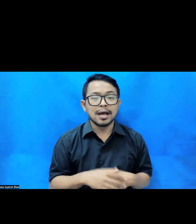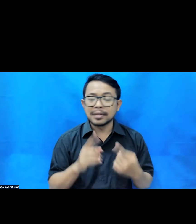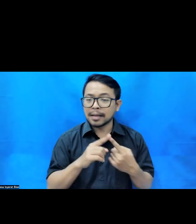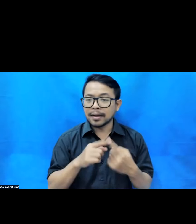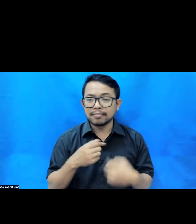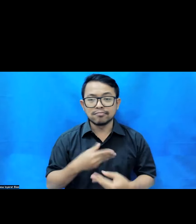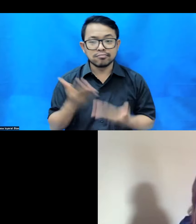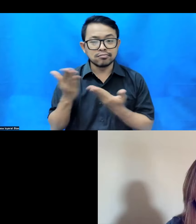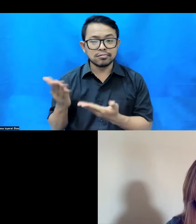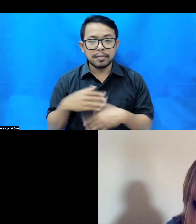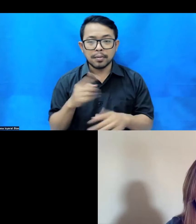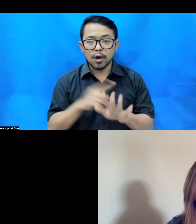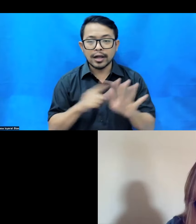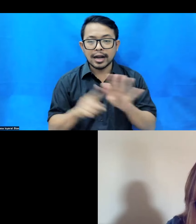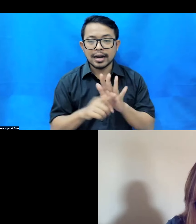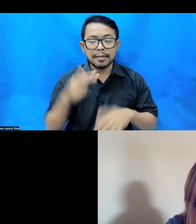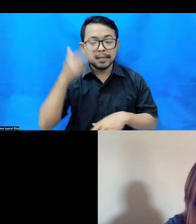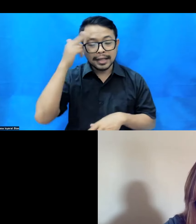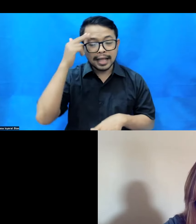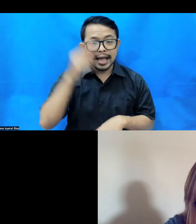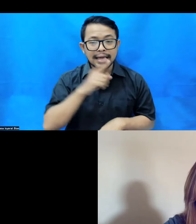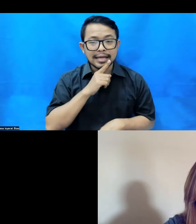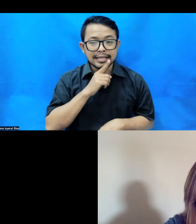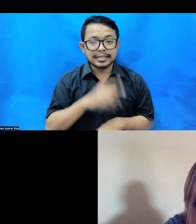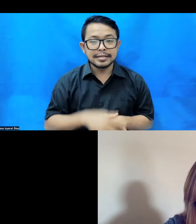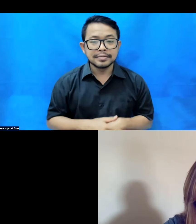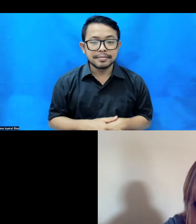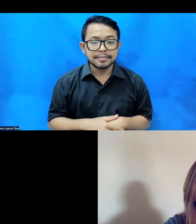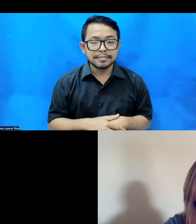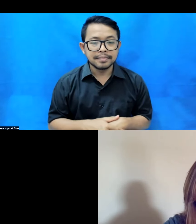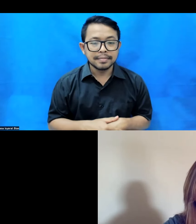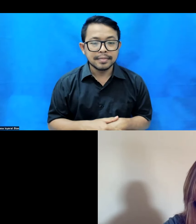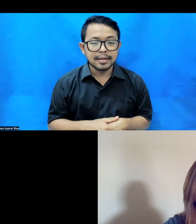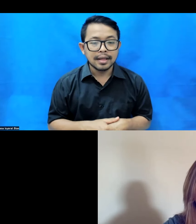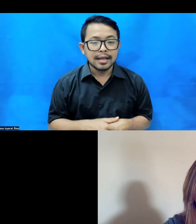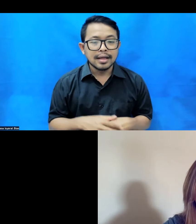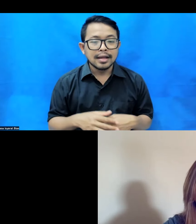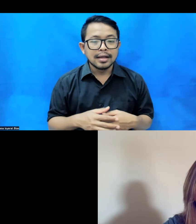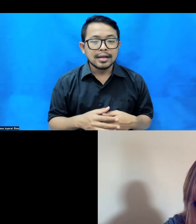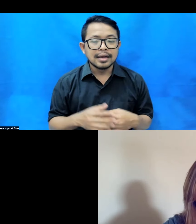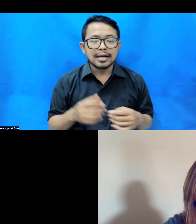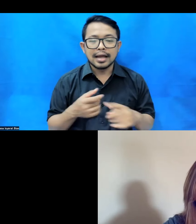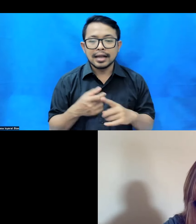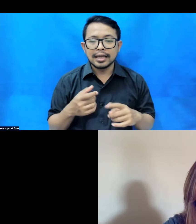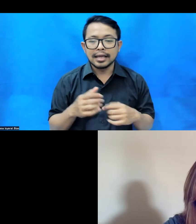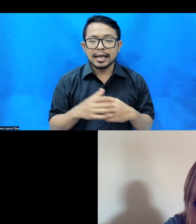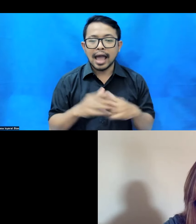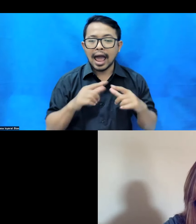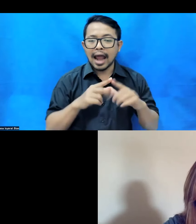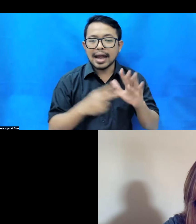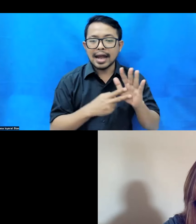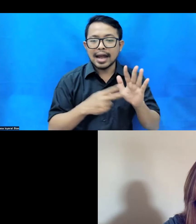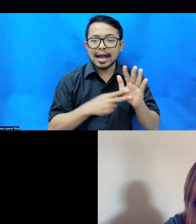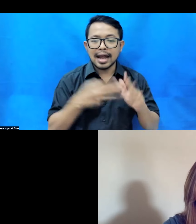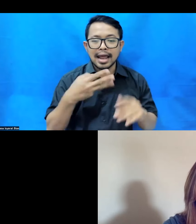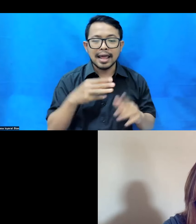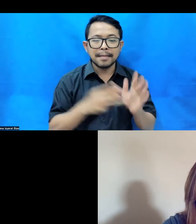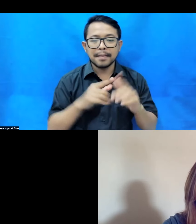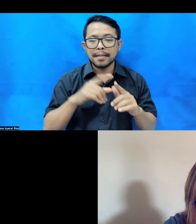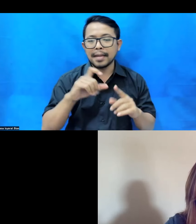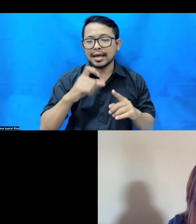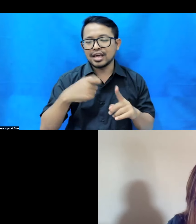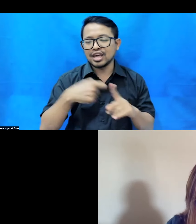First of all, I would like to invite the representative from the UK government, the Foreign Commonwealth Development Office, Anne McKinnon.